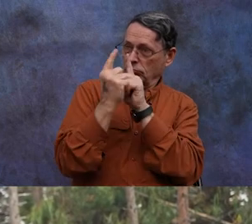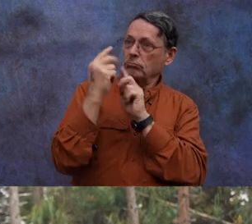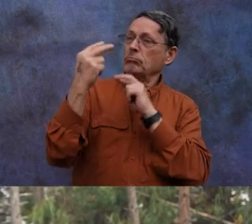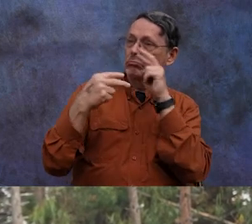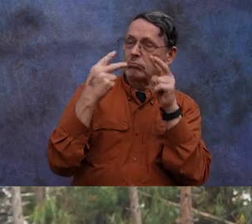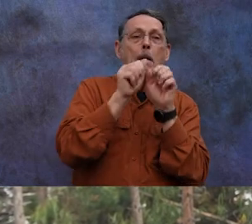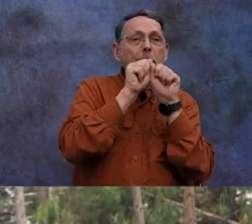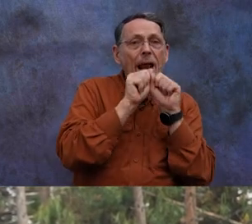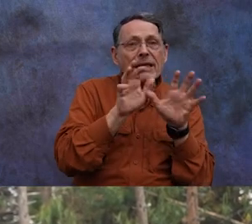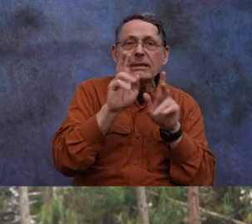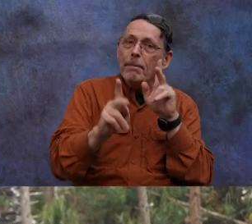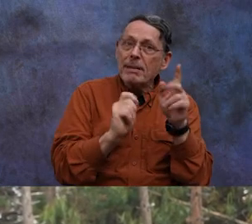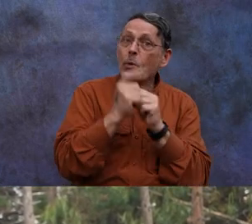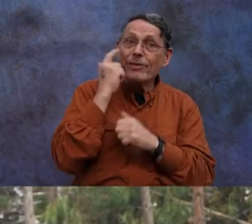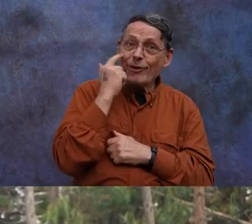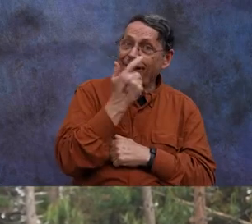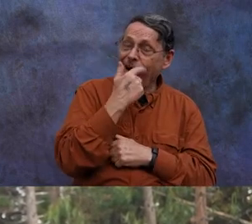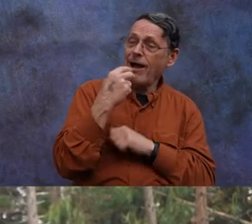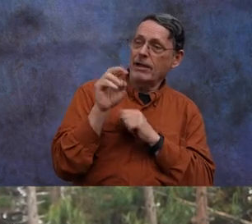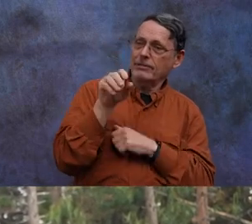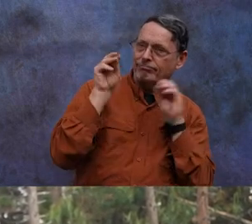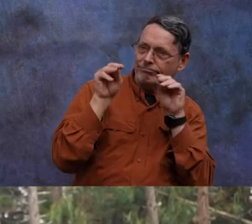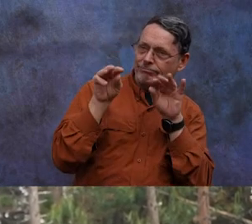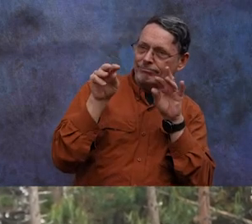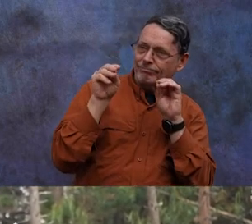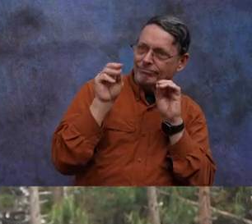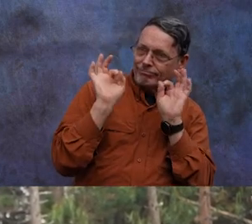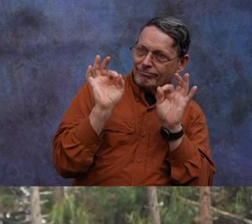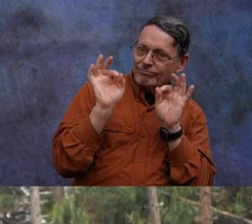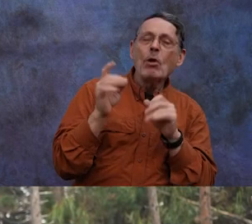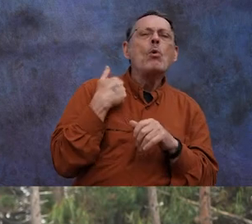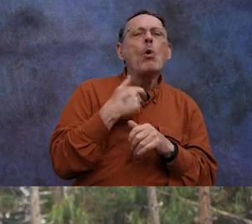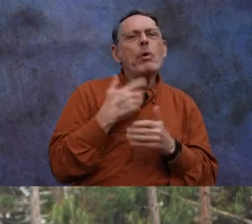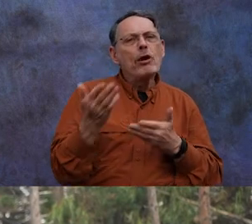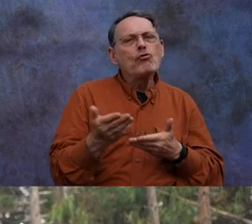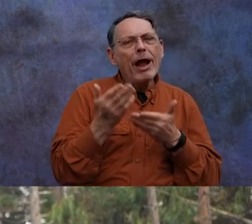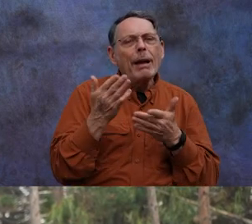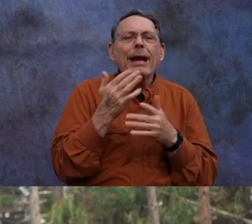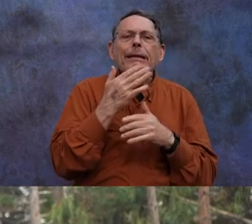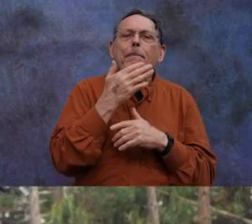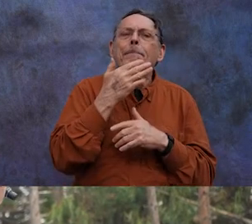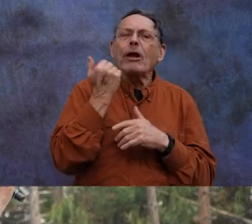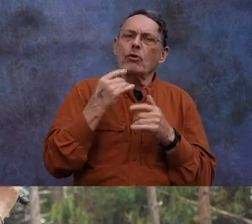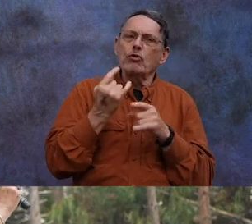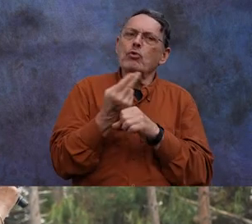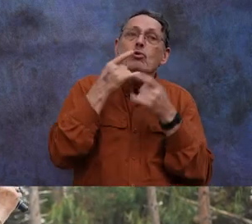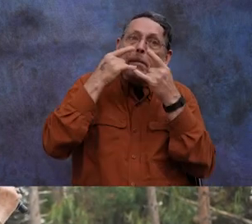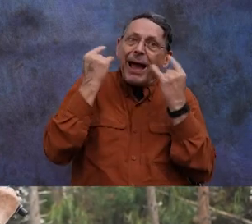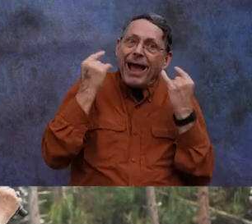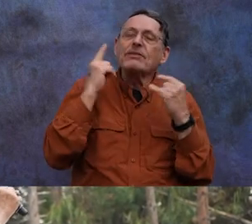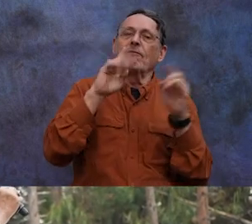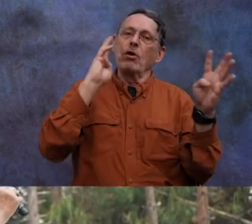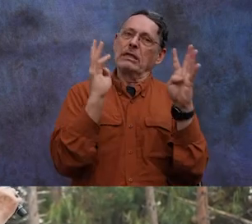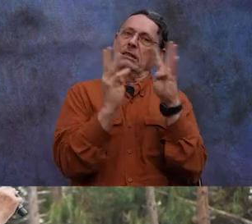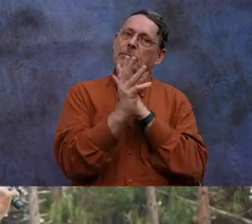eyes. We do strongly recommend masking up for the spiral itself. Please, if please. You